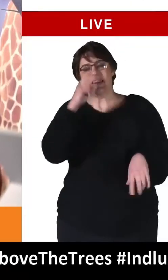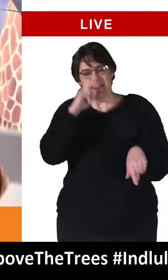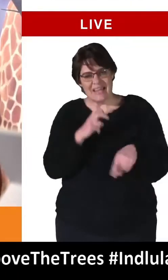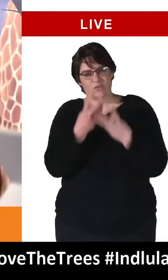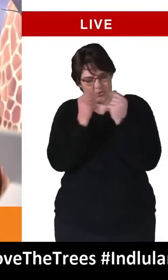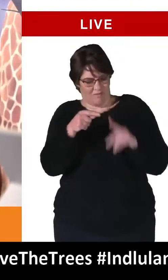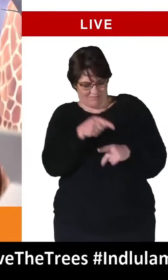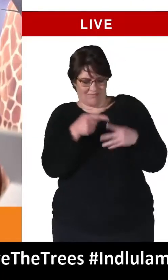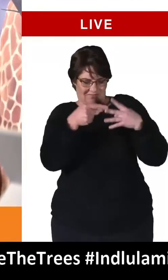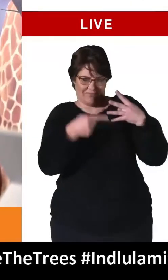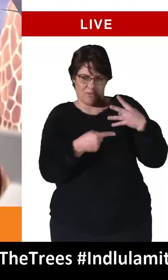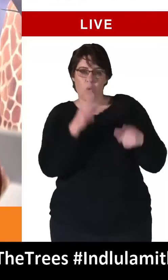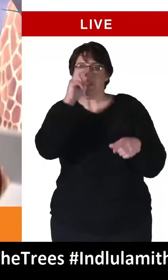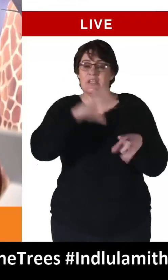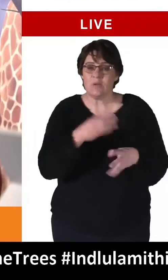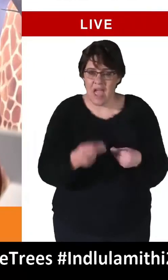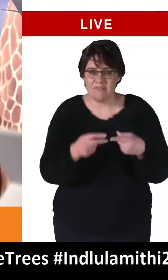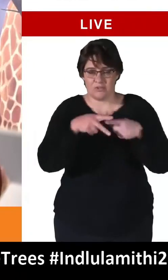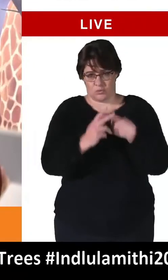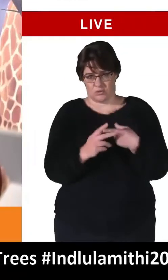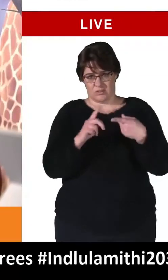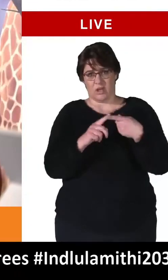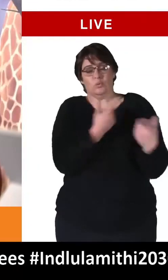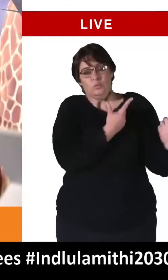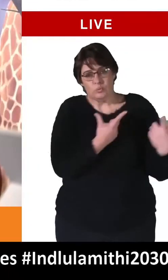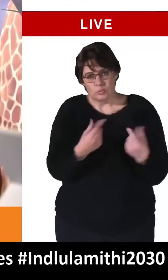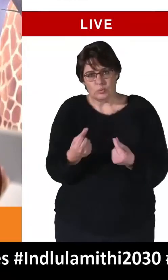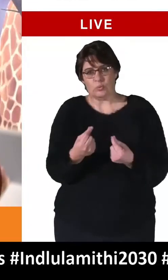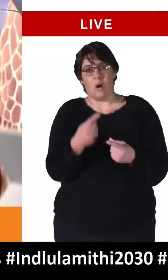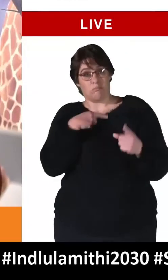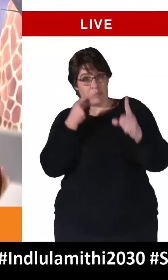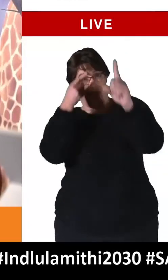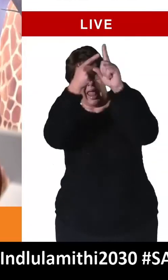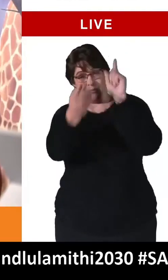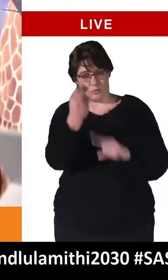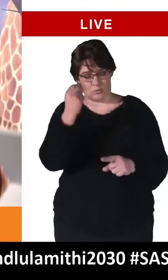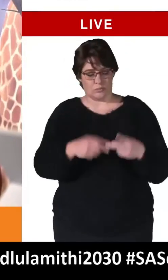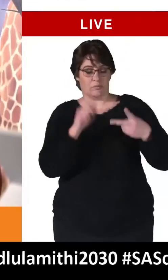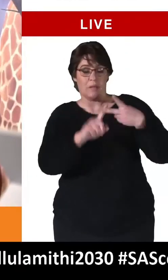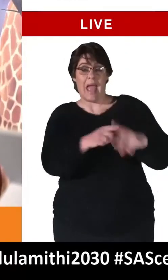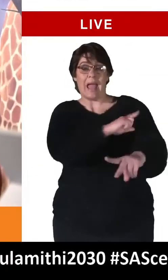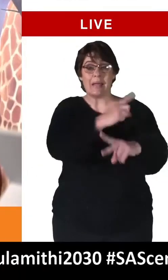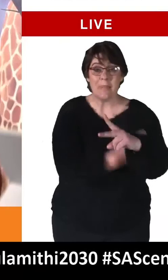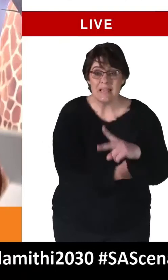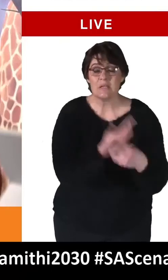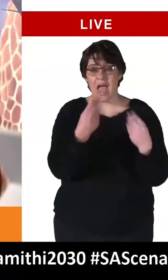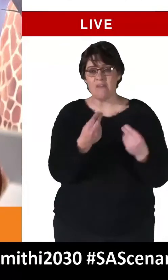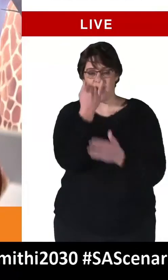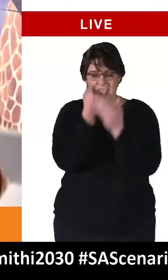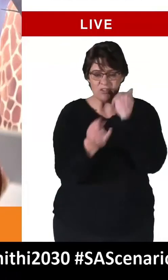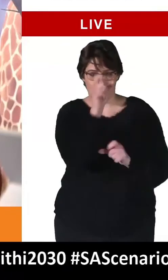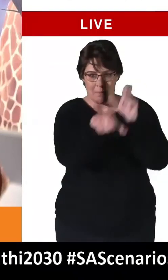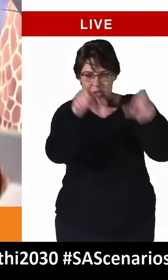So it's having the tools to execute the intentions. It's having the capacity of the